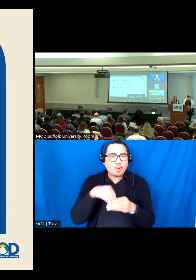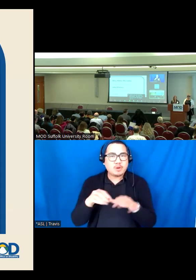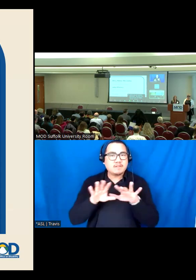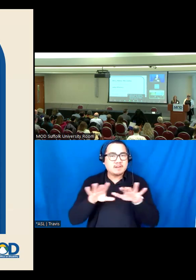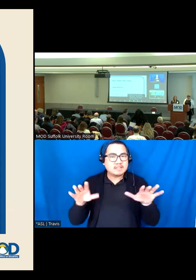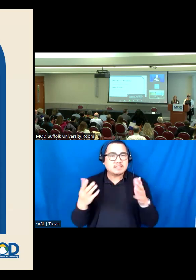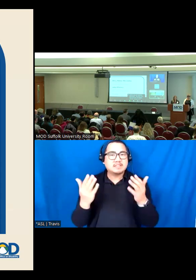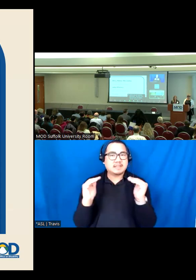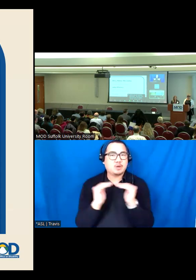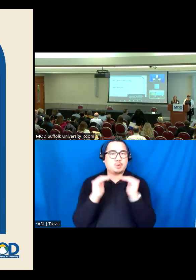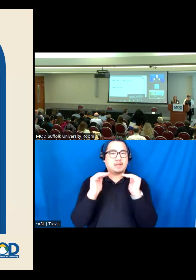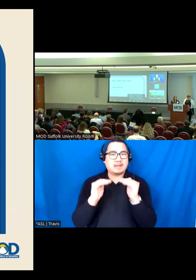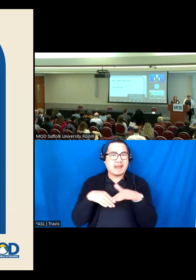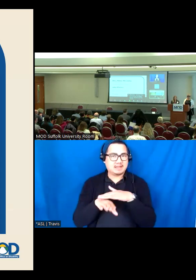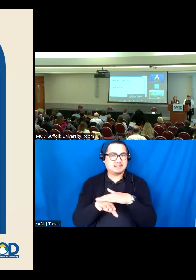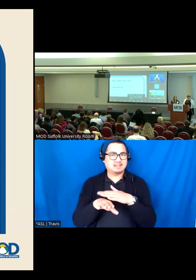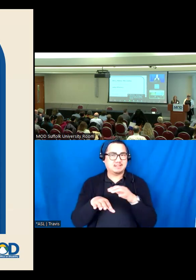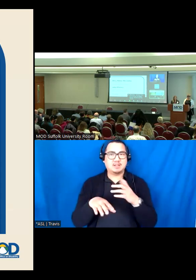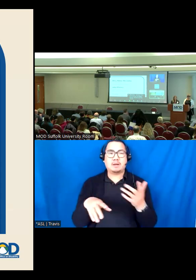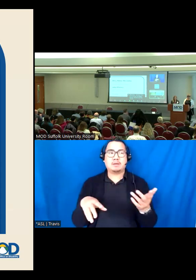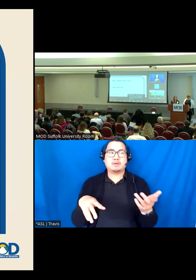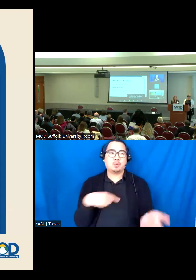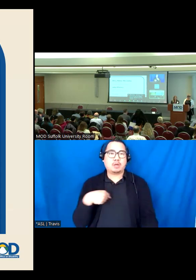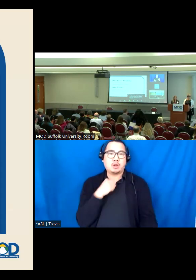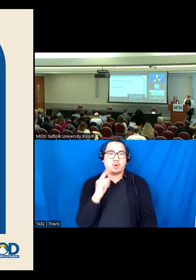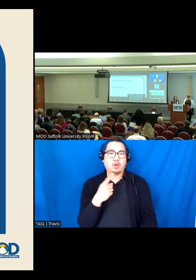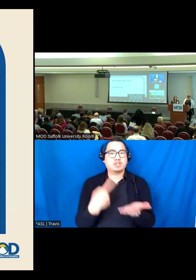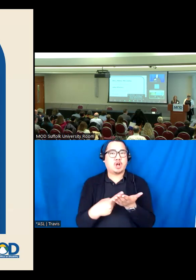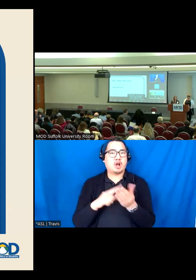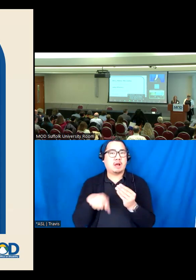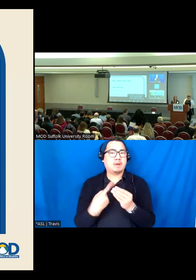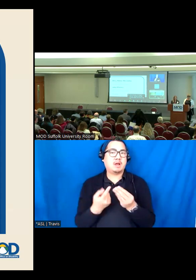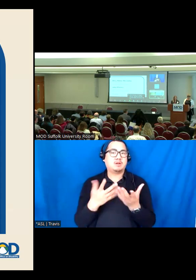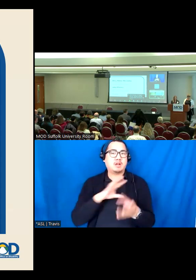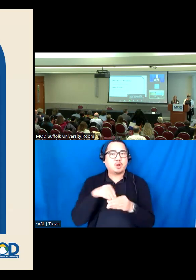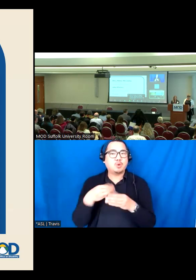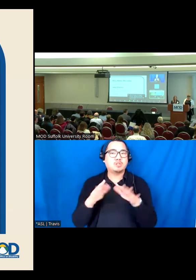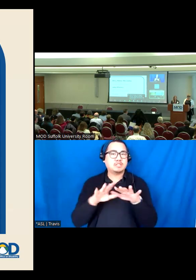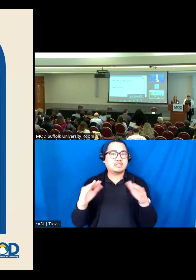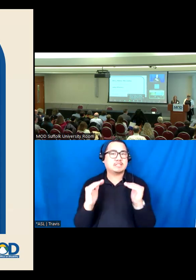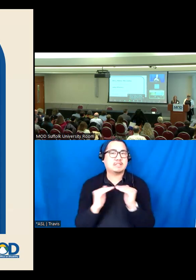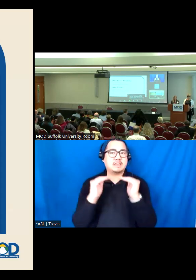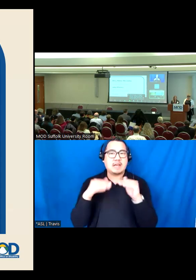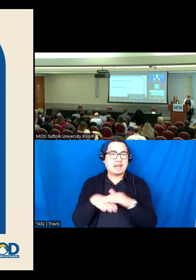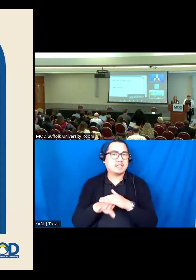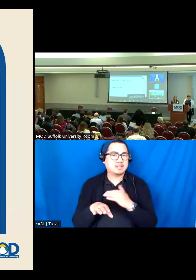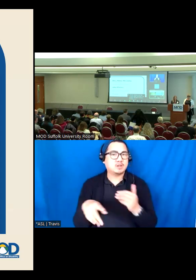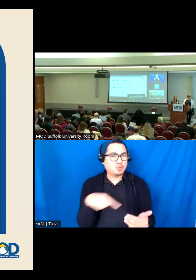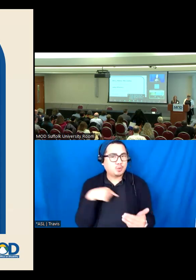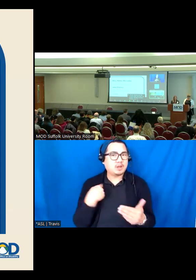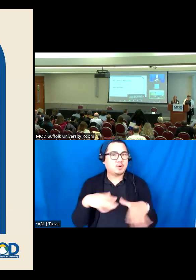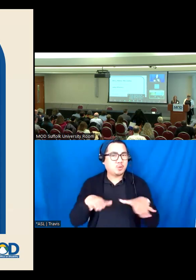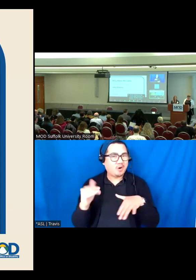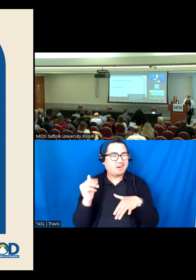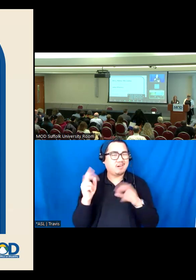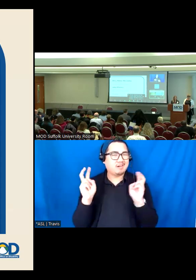and access. We don't just talk about inclusion, diversity, equity, and access. We walk it in